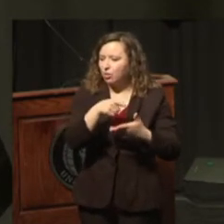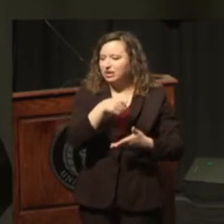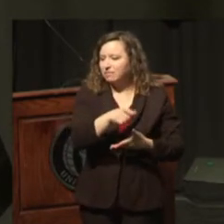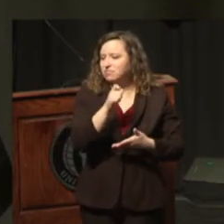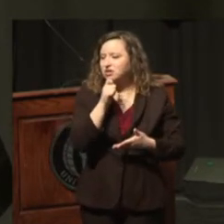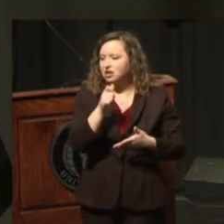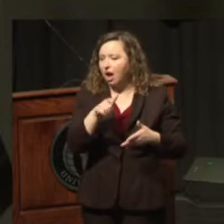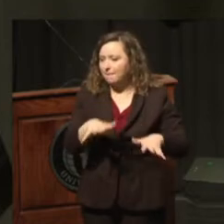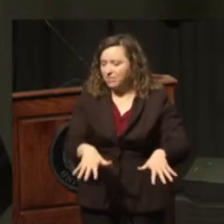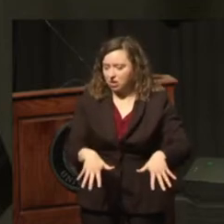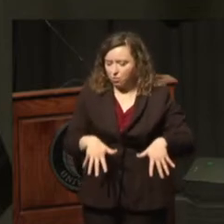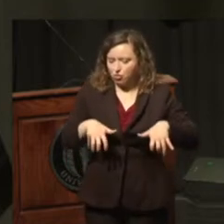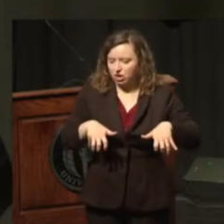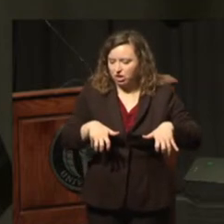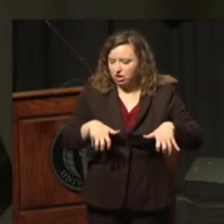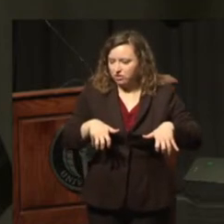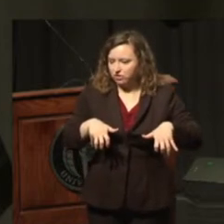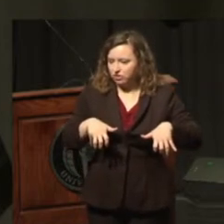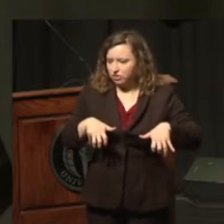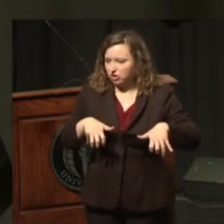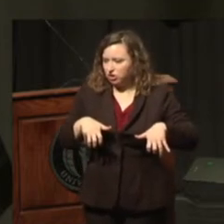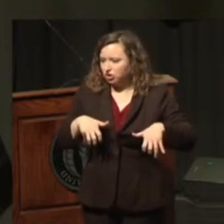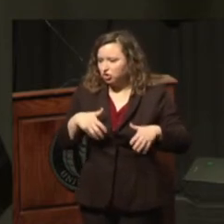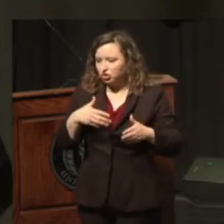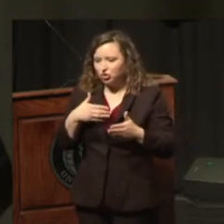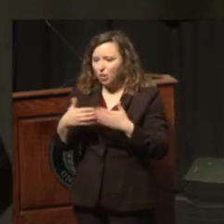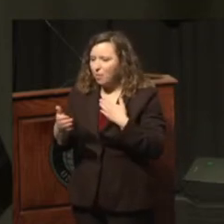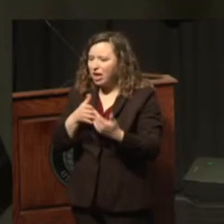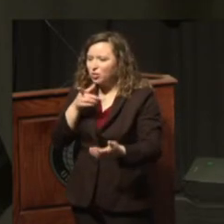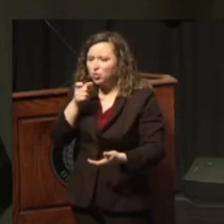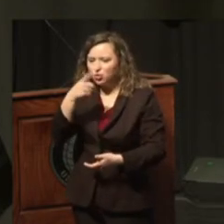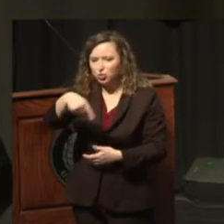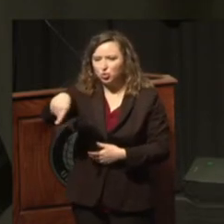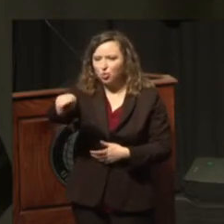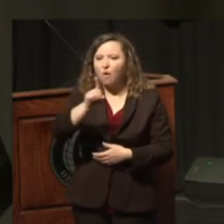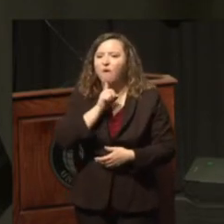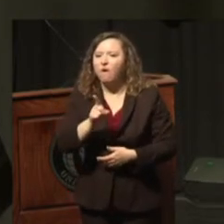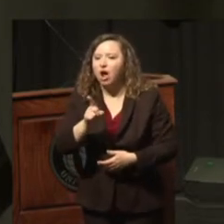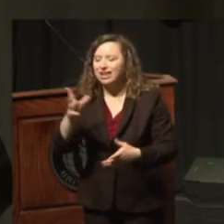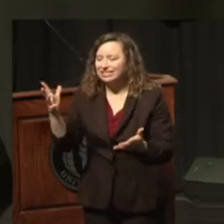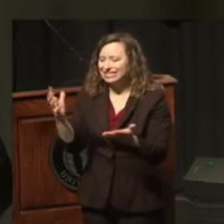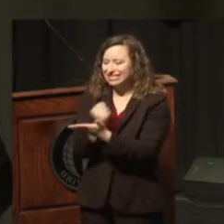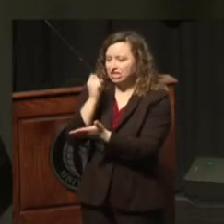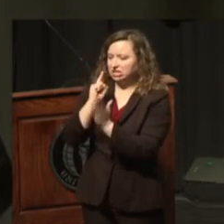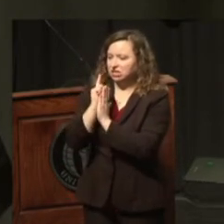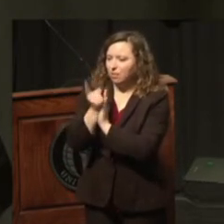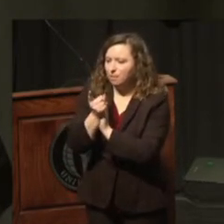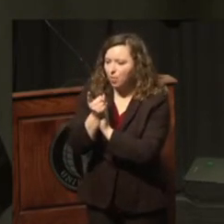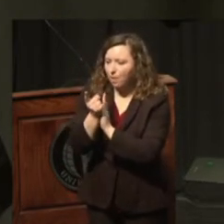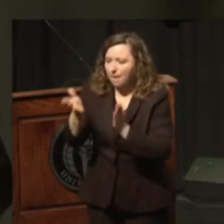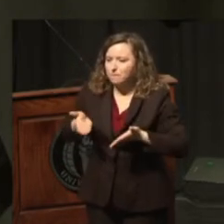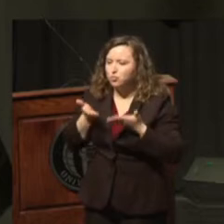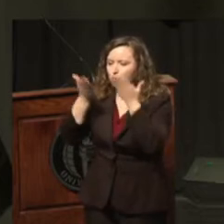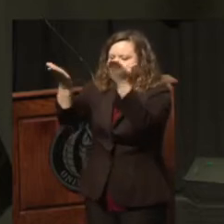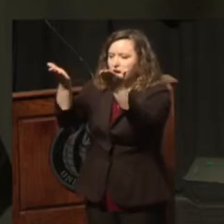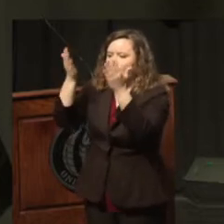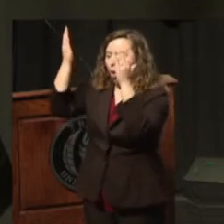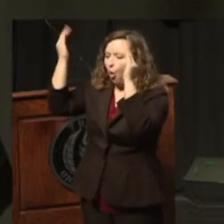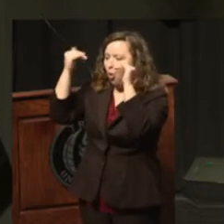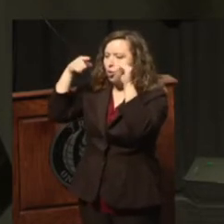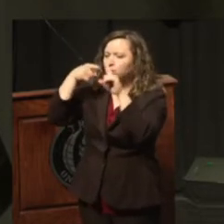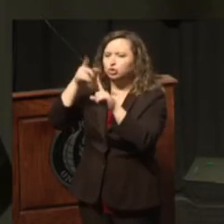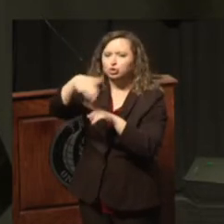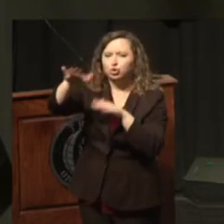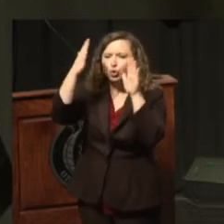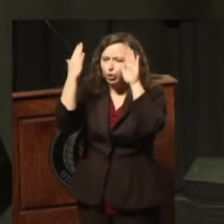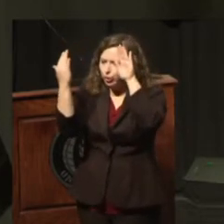you got, no matter who you are, to seize the moment, to bring hope to the community in which you're a part